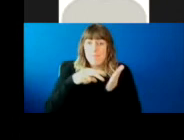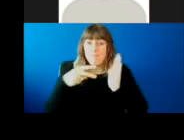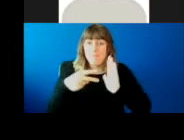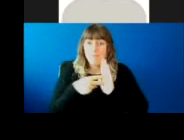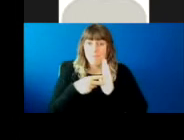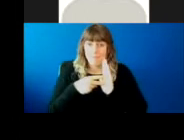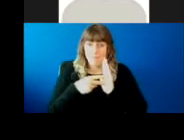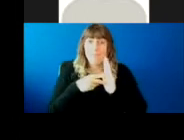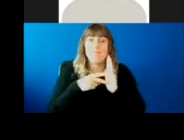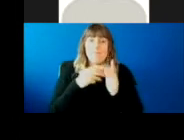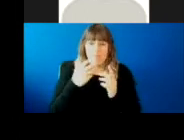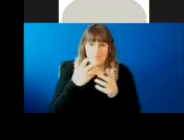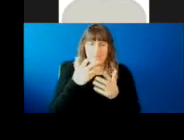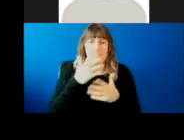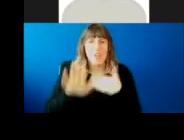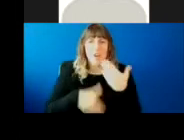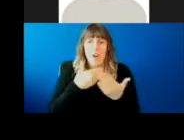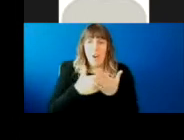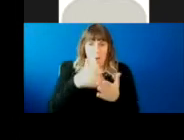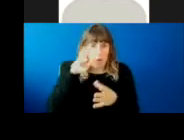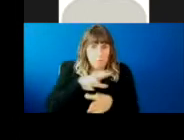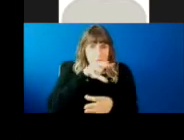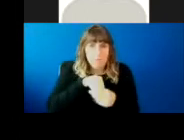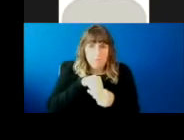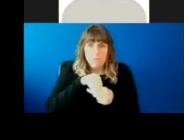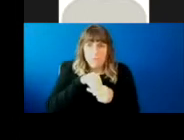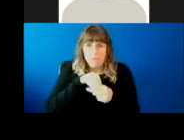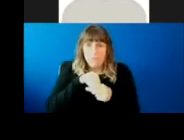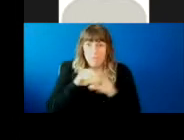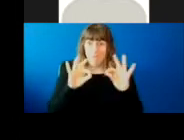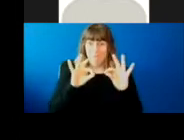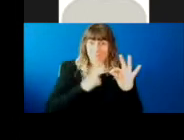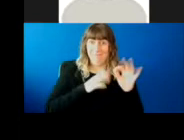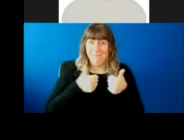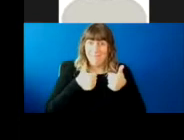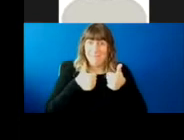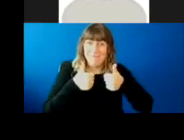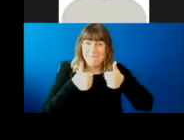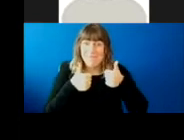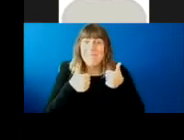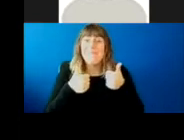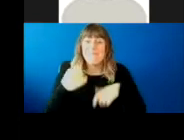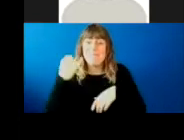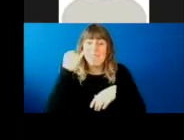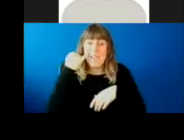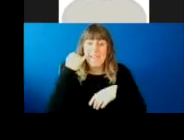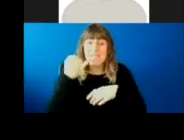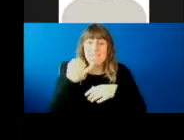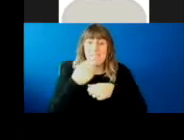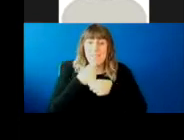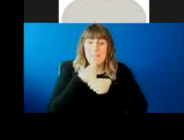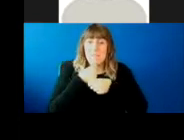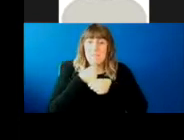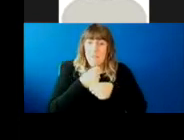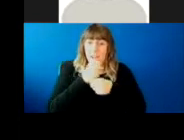make the most of one piece of content. So we always like to recommend that if you're going to produce a blog